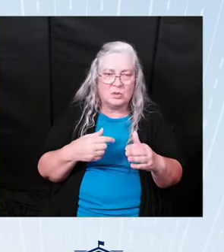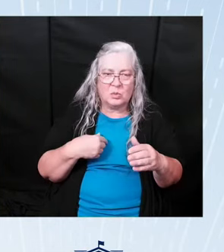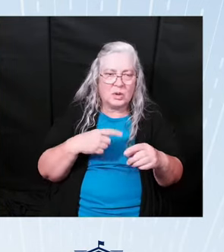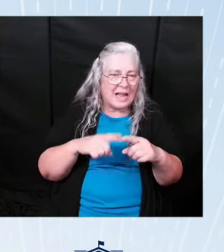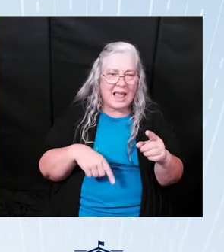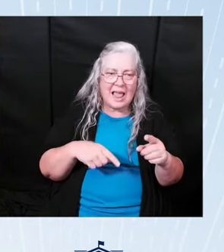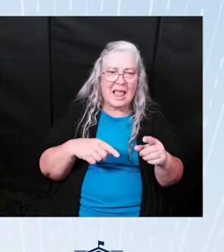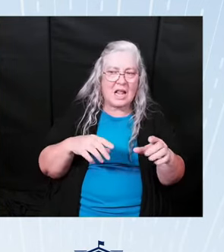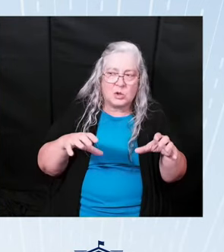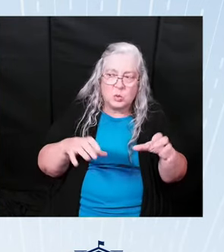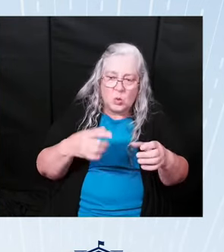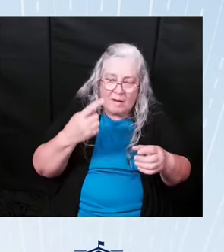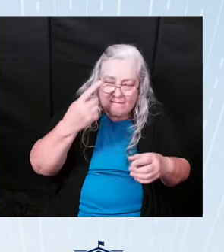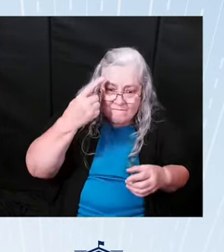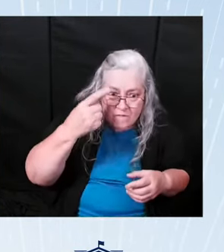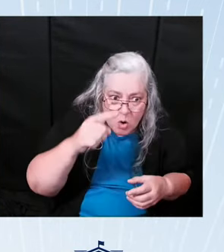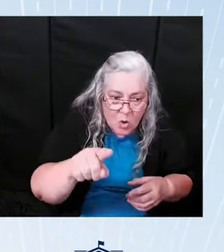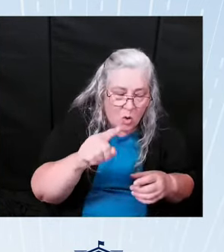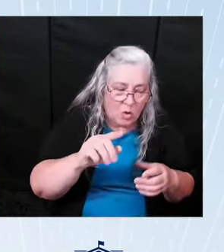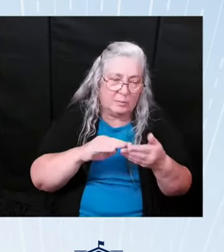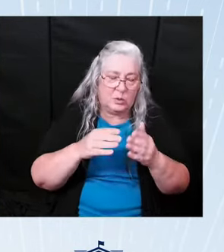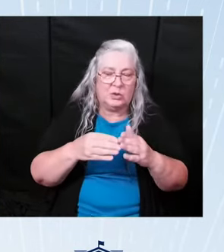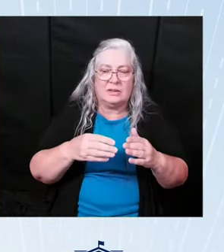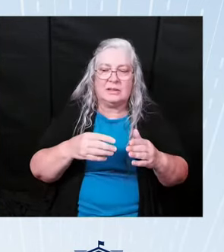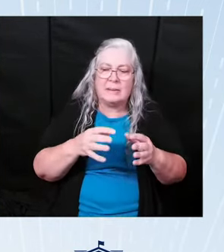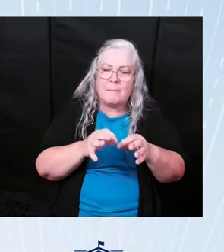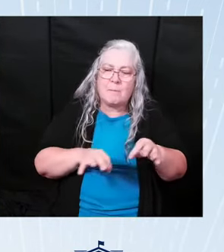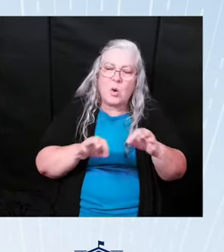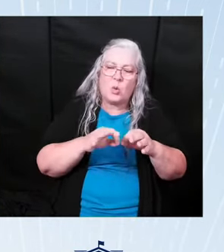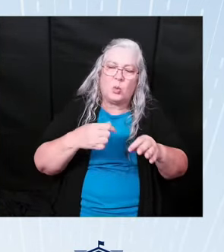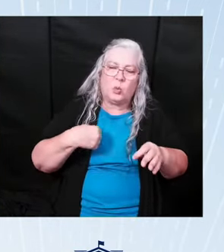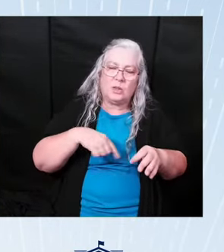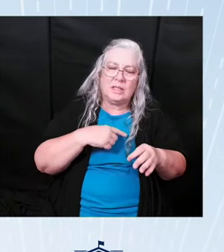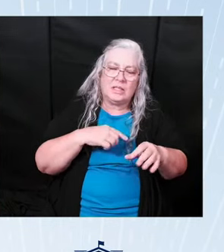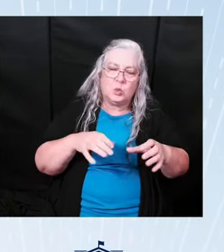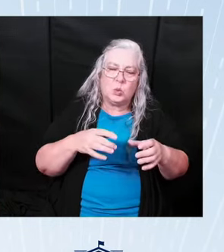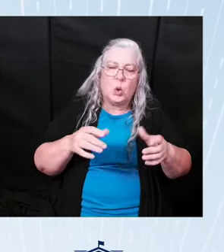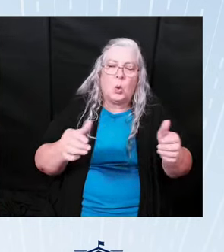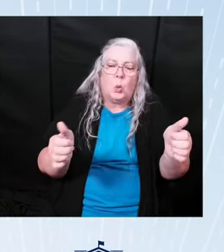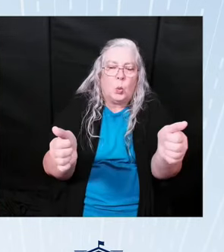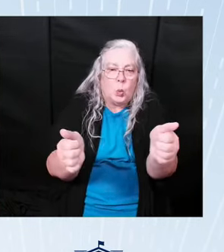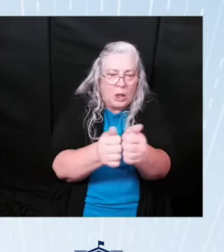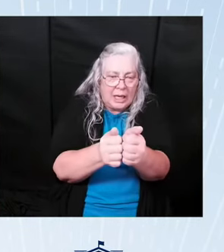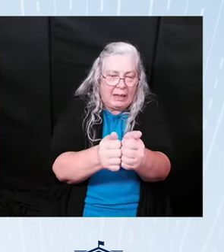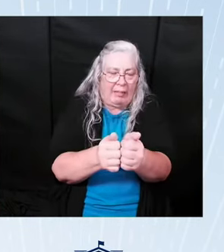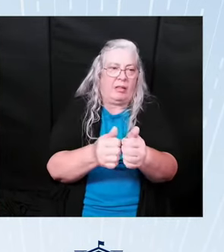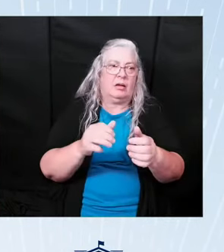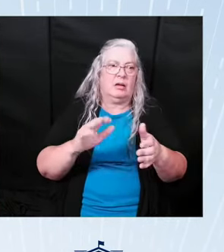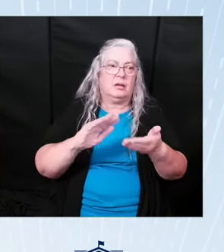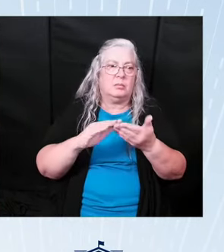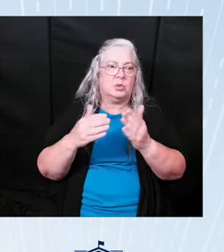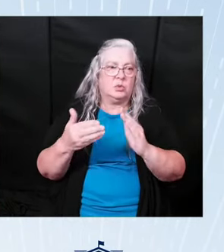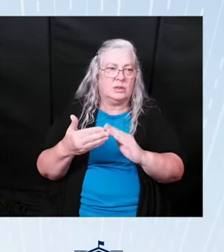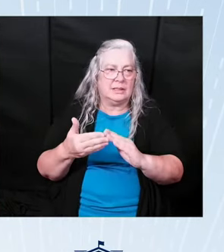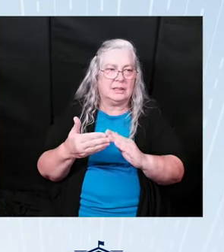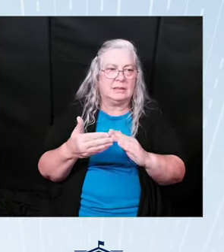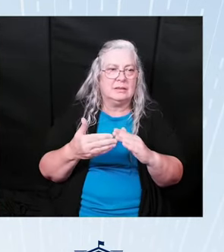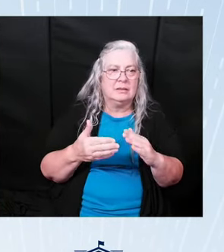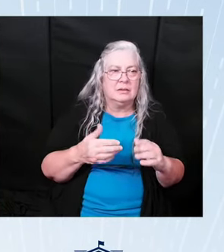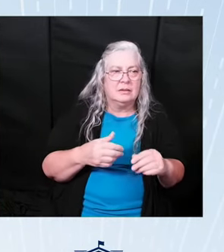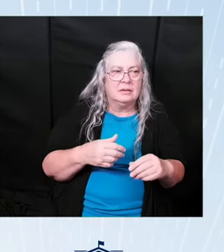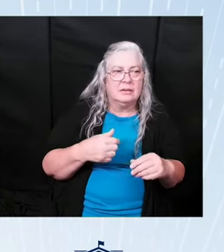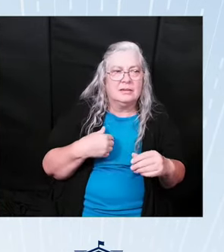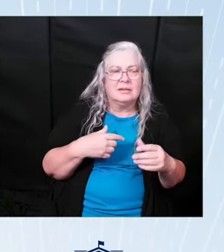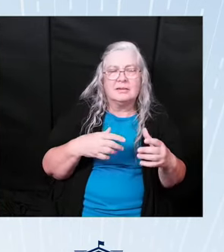no, I know that's not easy, and I know that takes a lot of work, but I'll leave you with the quote, most people don't